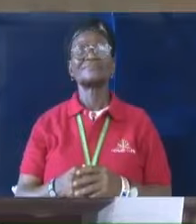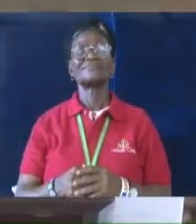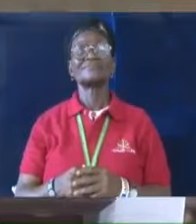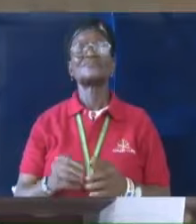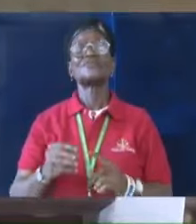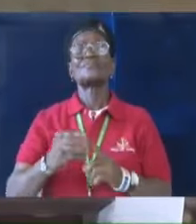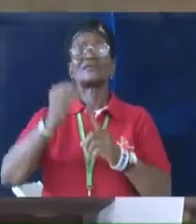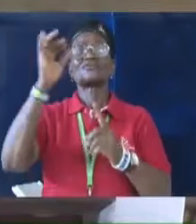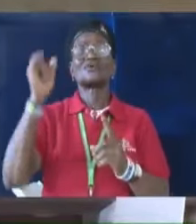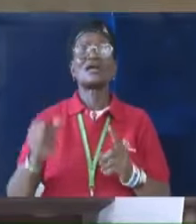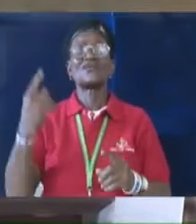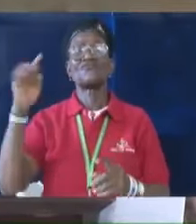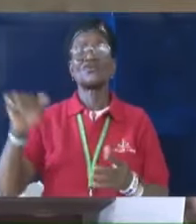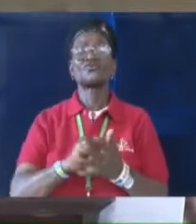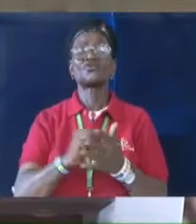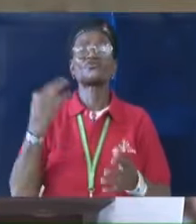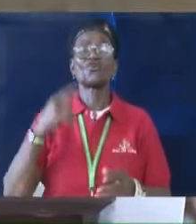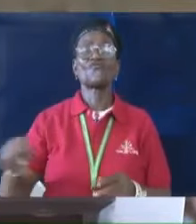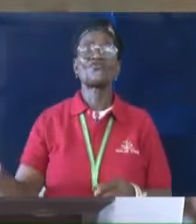Particularly for those of you